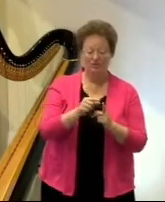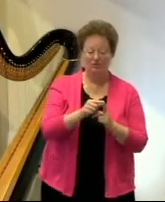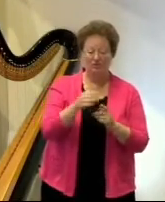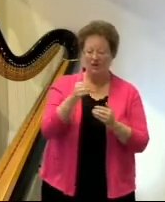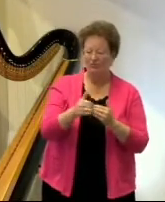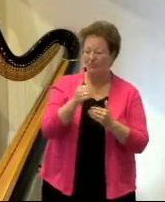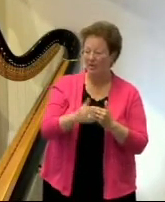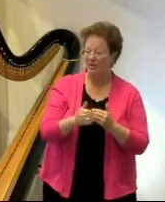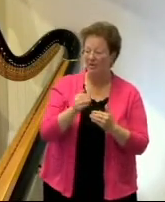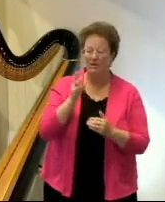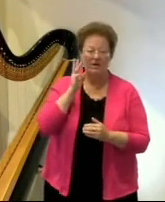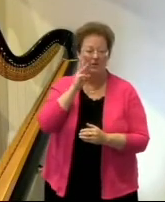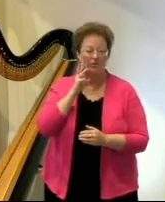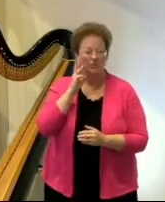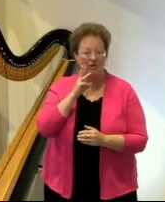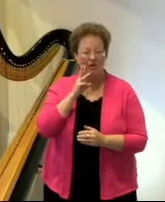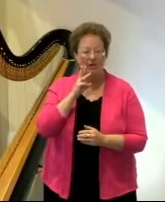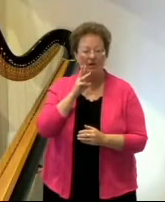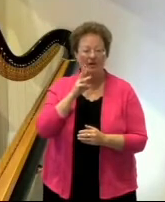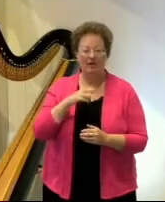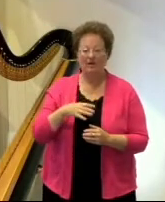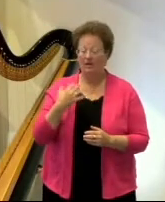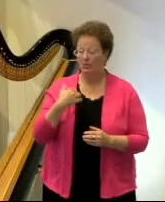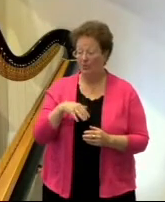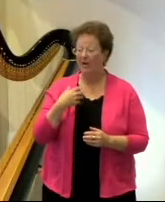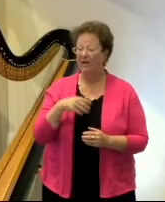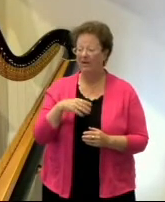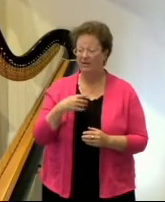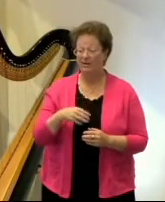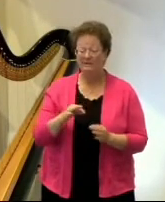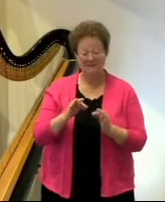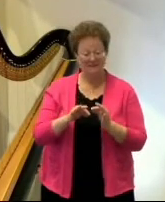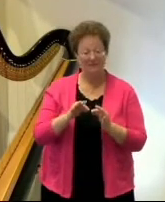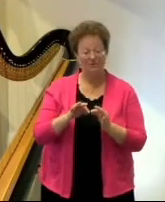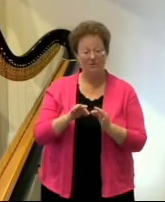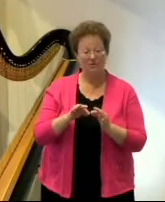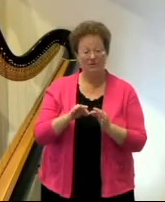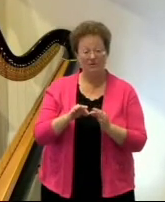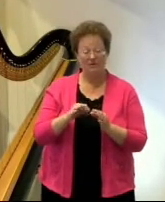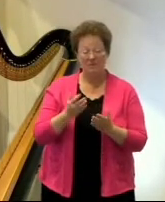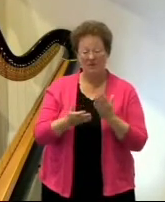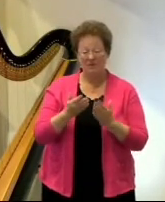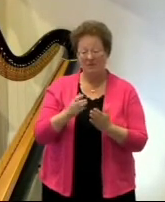and wine might cause some people to say, "No way."